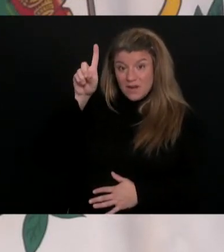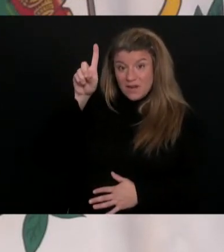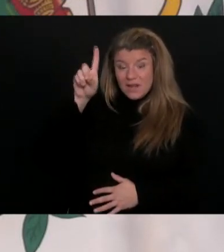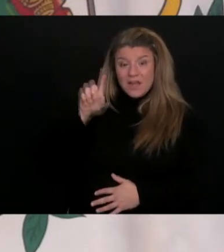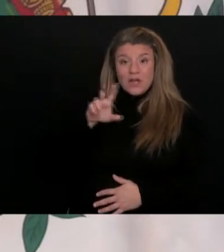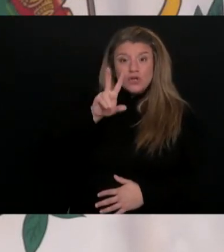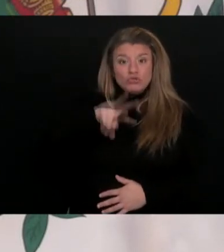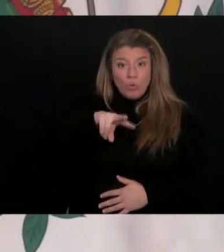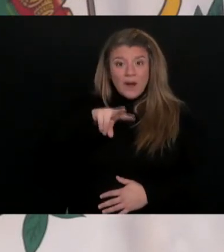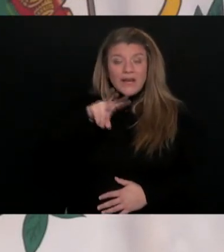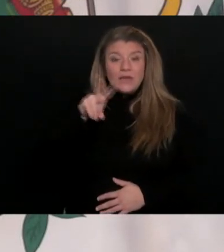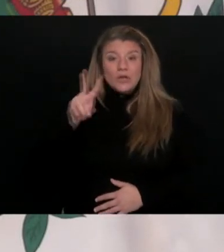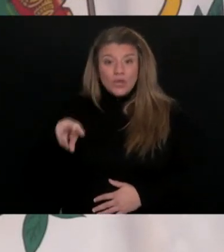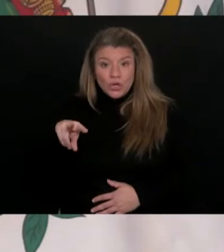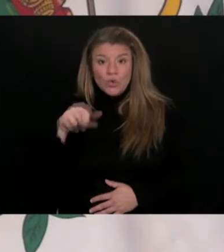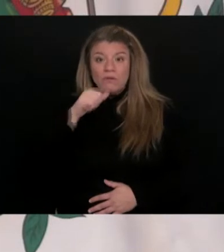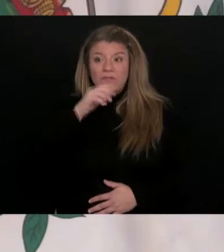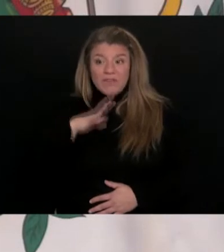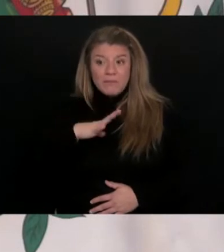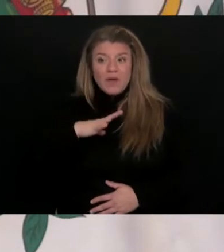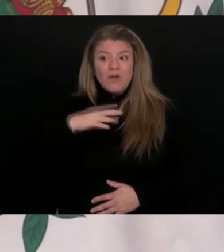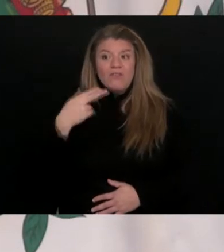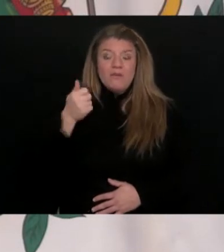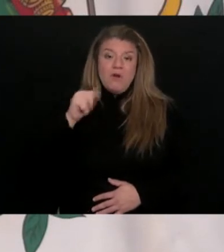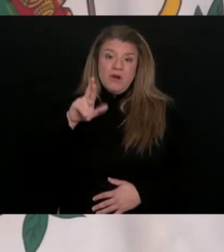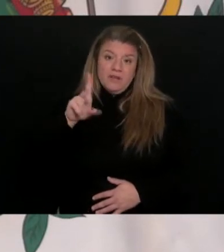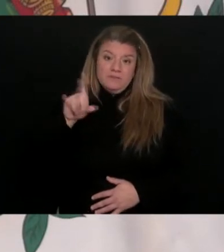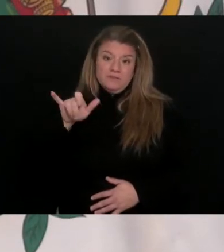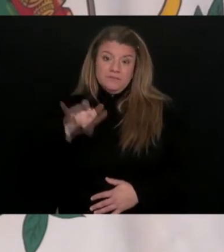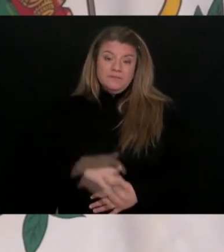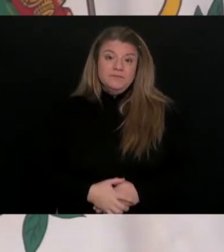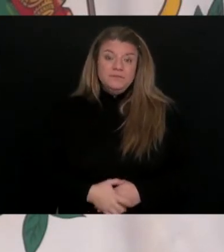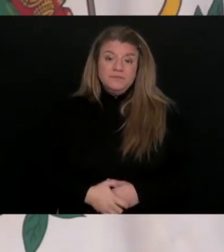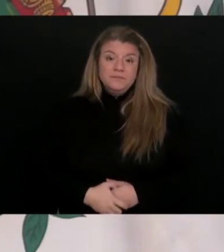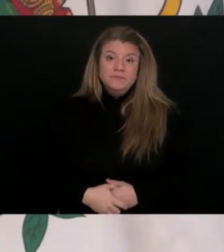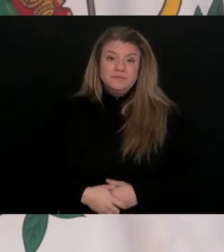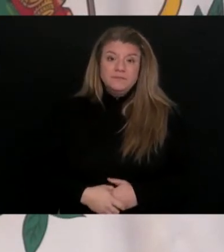a 22-year-old female from Hardy County.